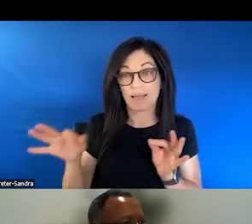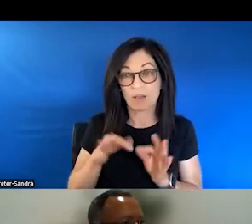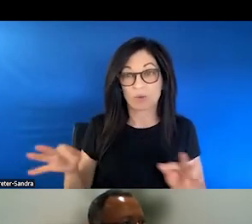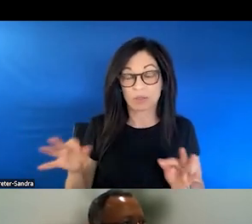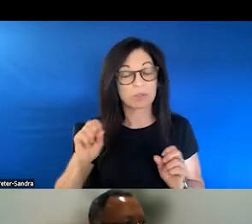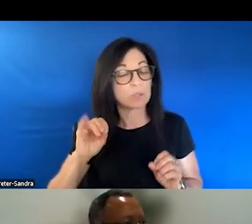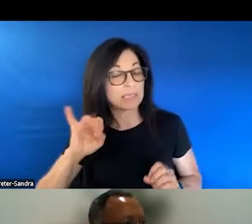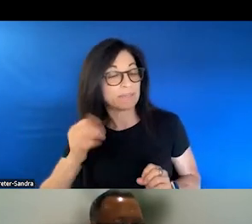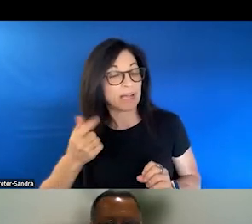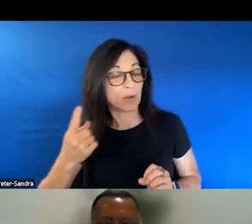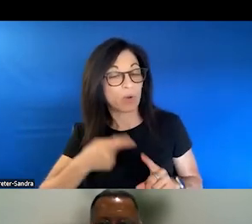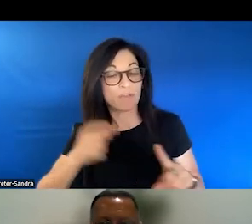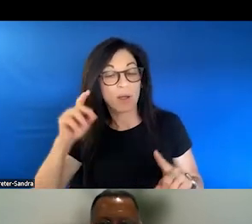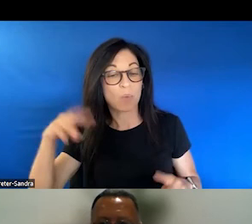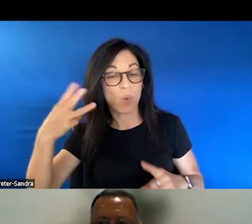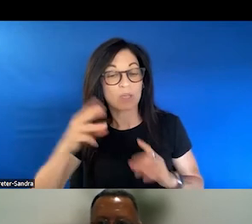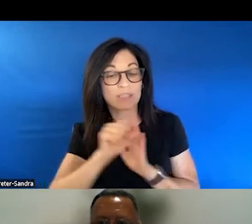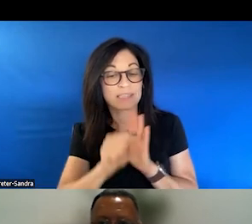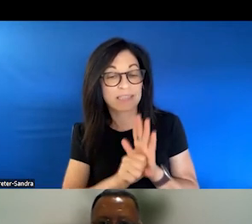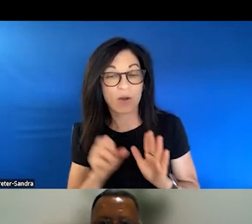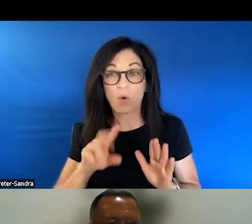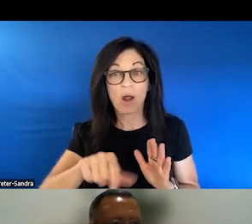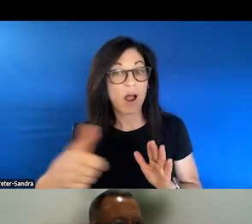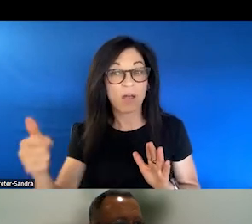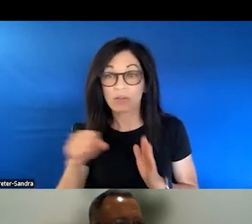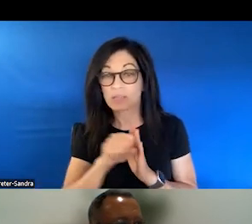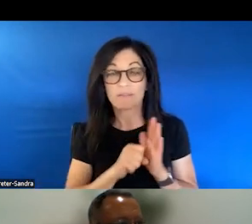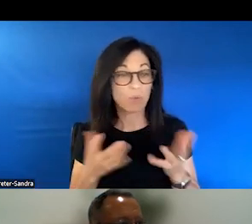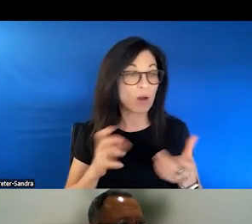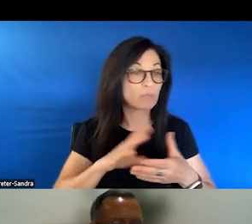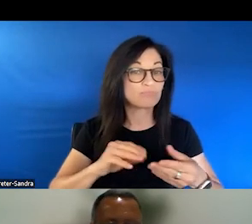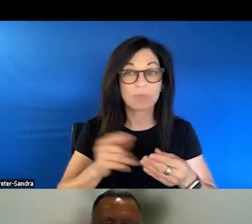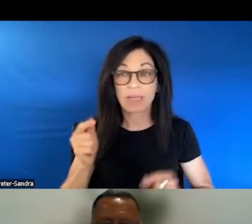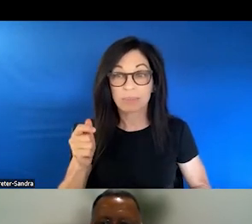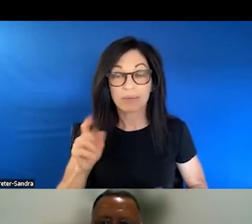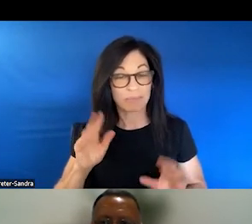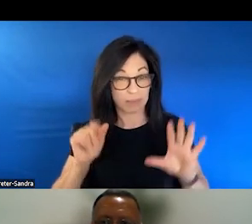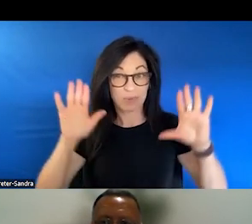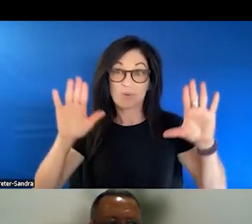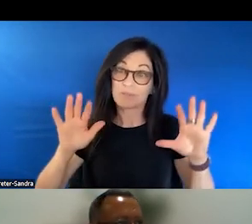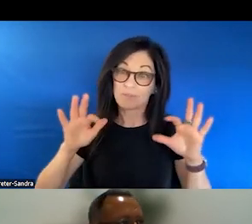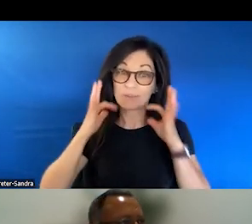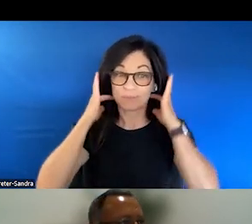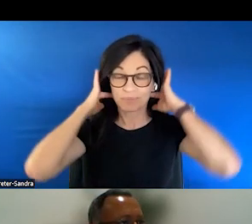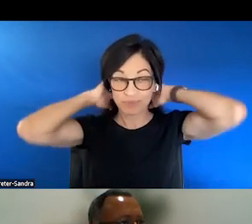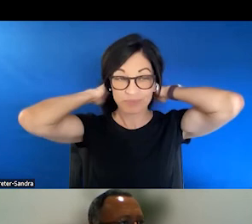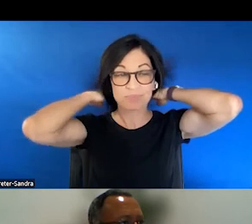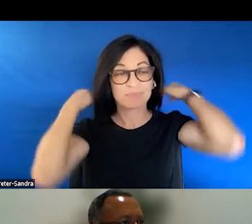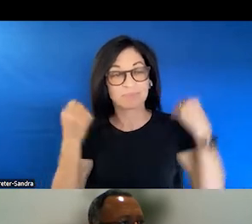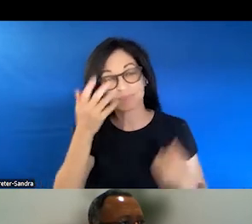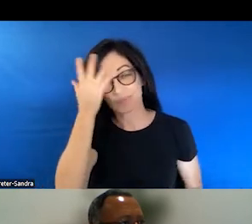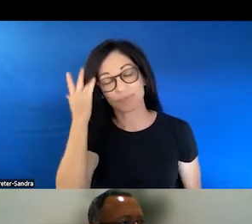there's anyone from Washington State or otherwise that would like to just say a word or two on it, that would be wonderful.